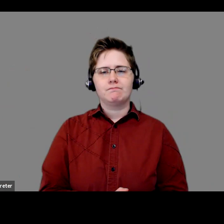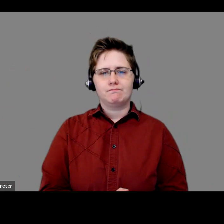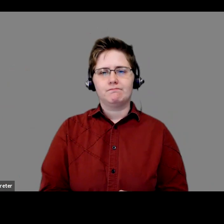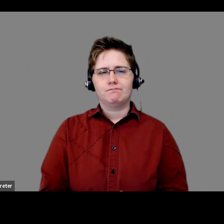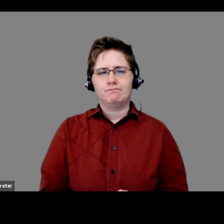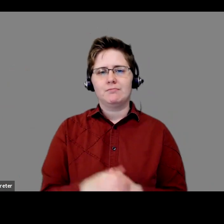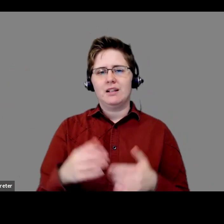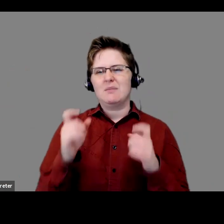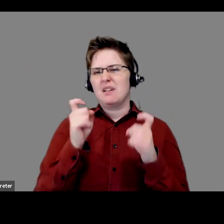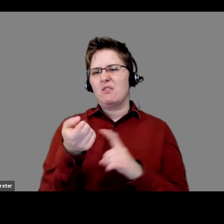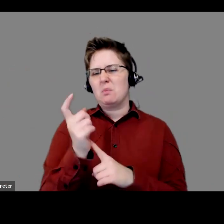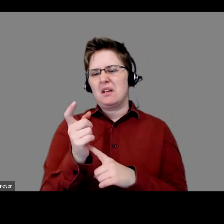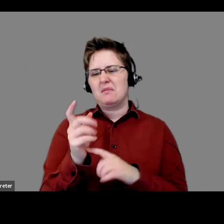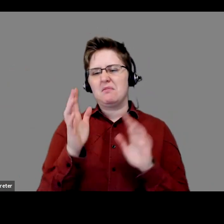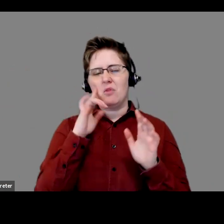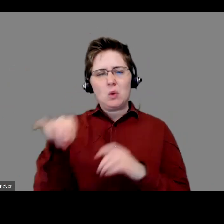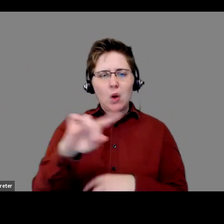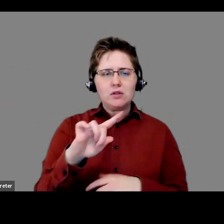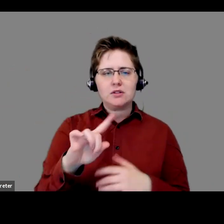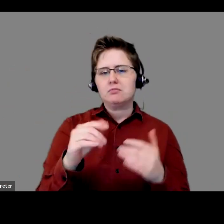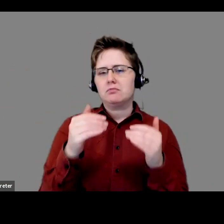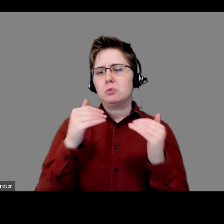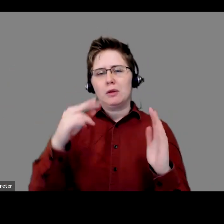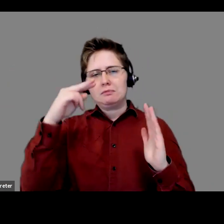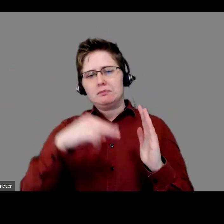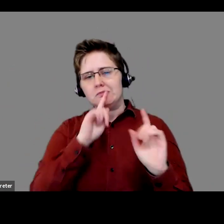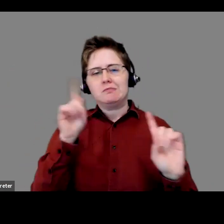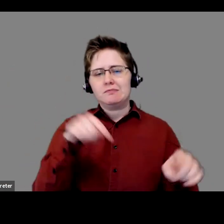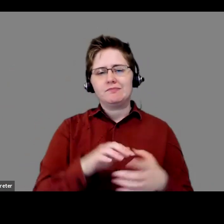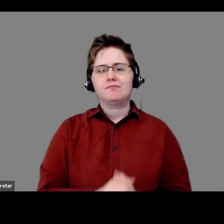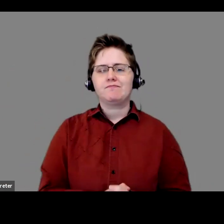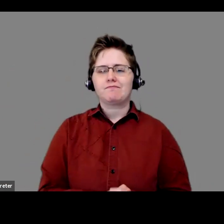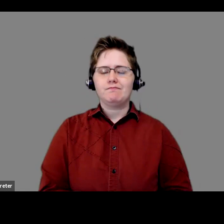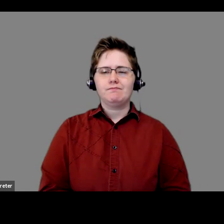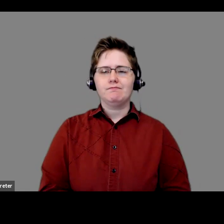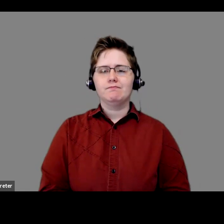And so we're going to give you just a minute to go ahead and take a look at that.